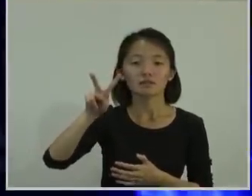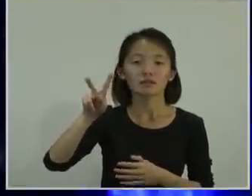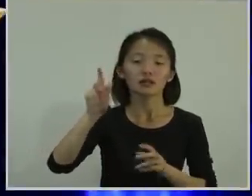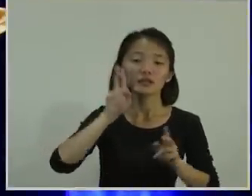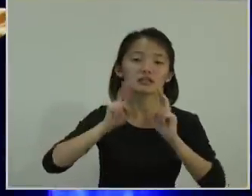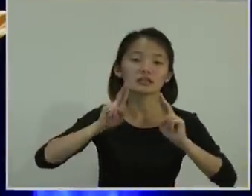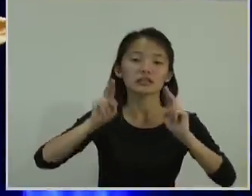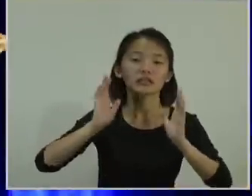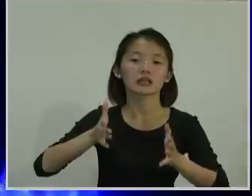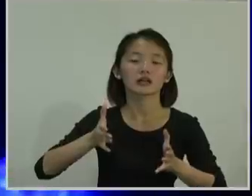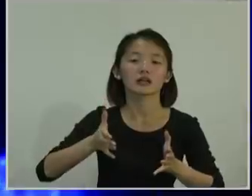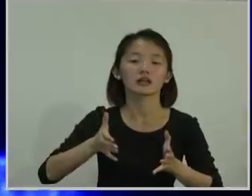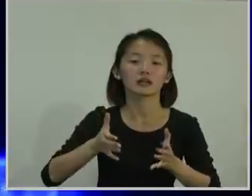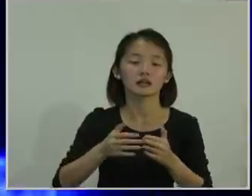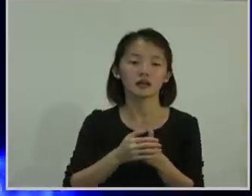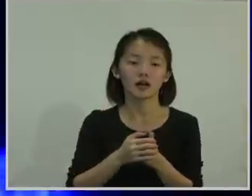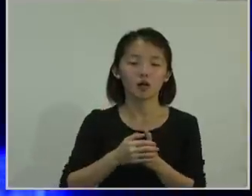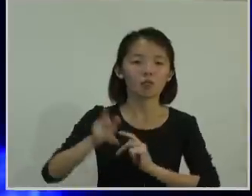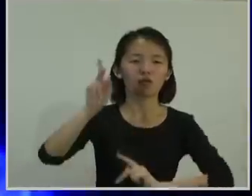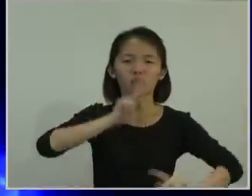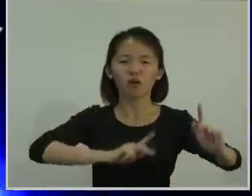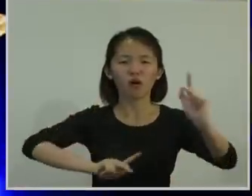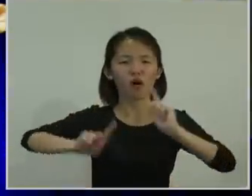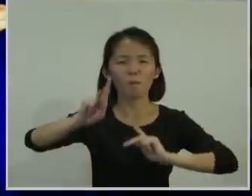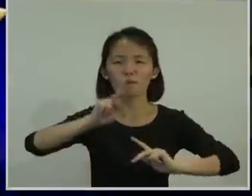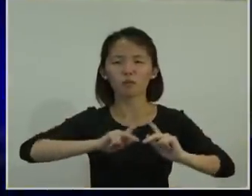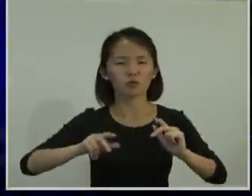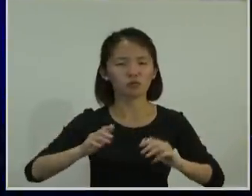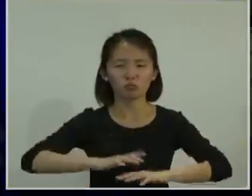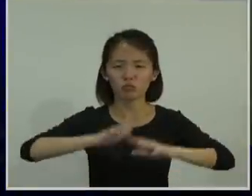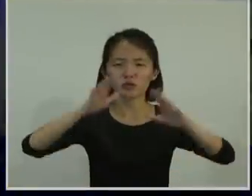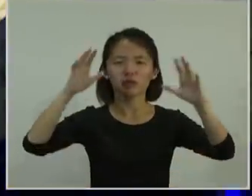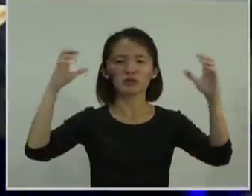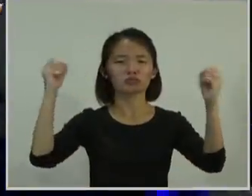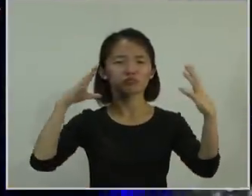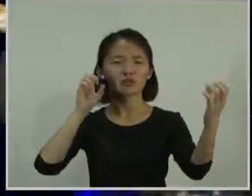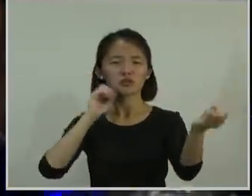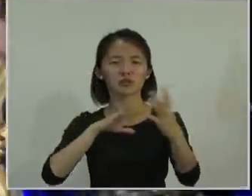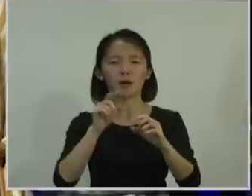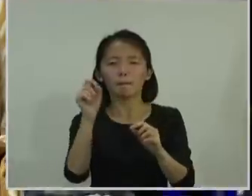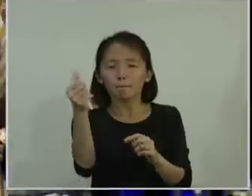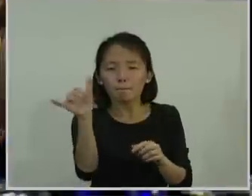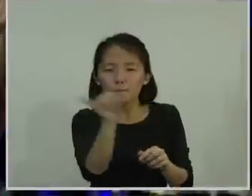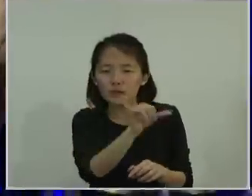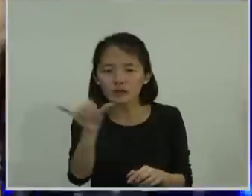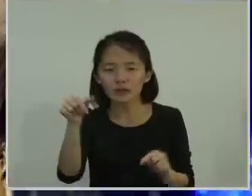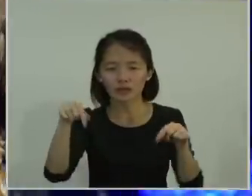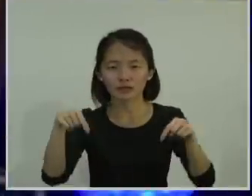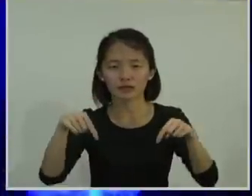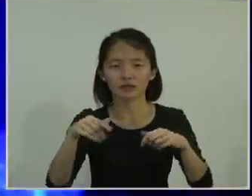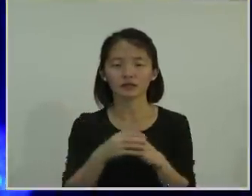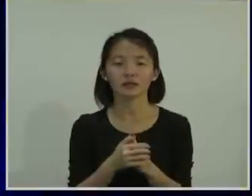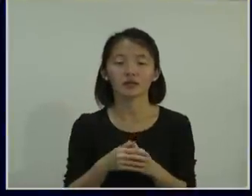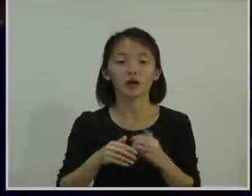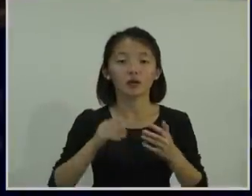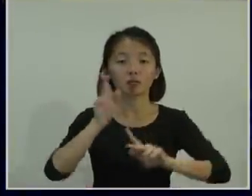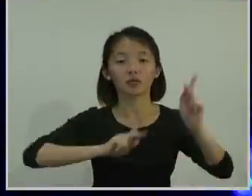one, but they were closer to the stage. And at the end of a performance, everyone cheered and clapped for